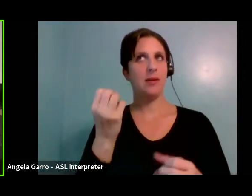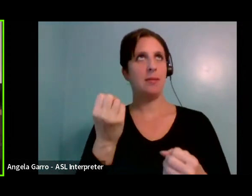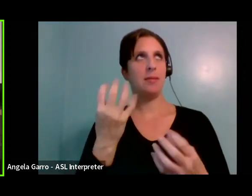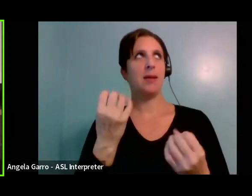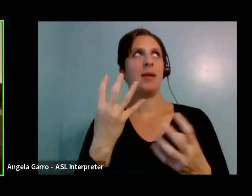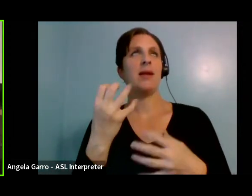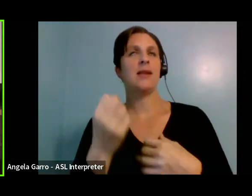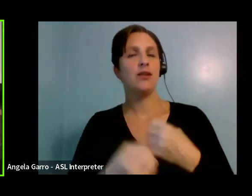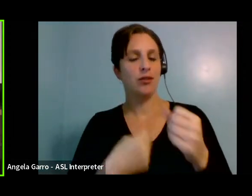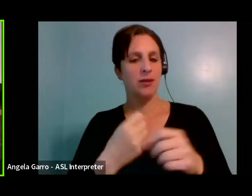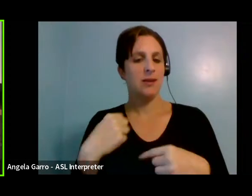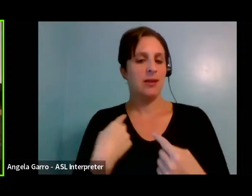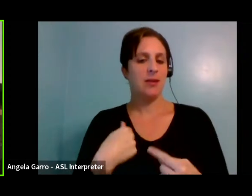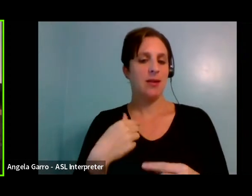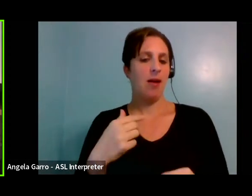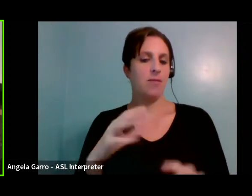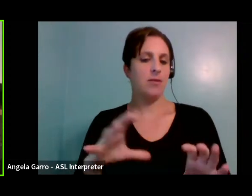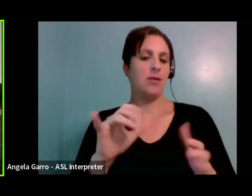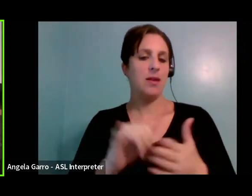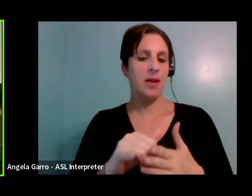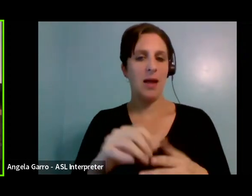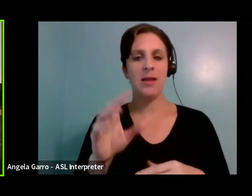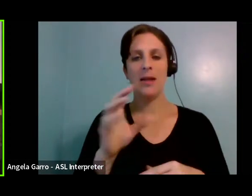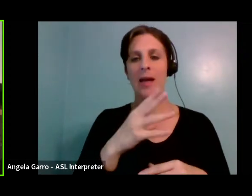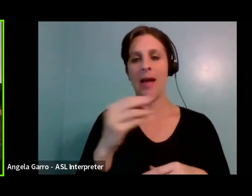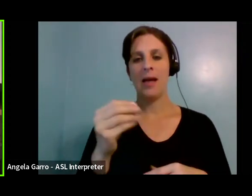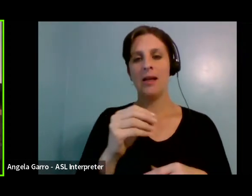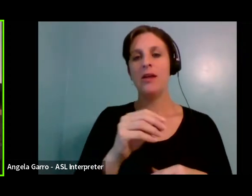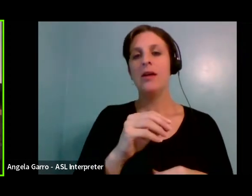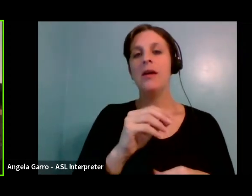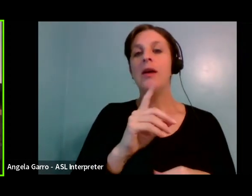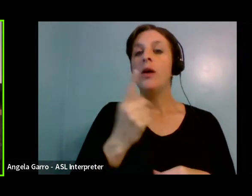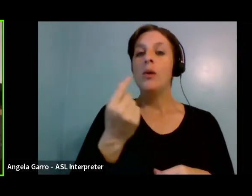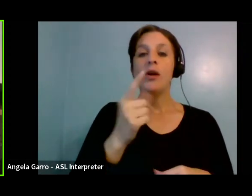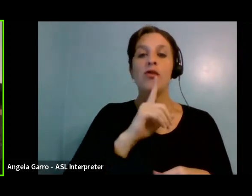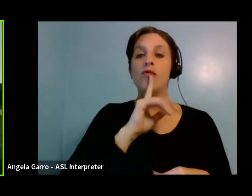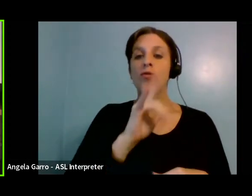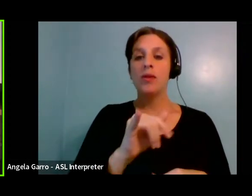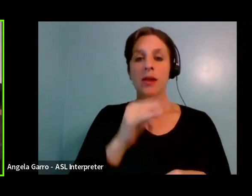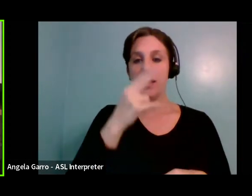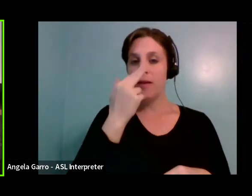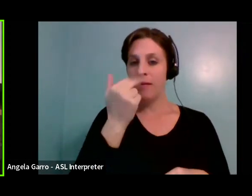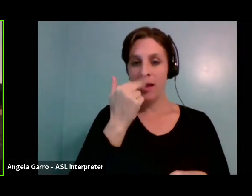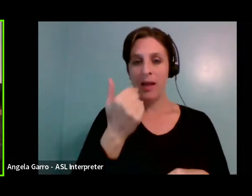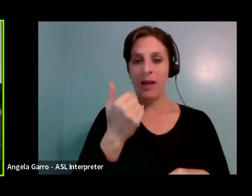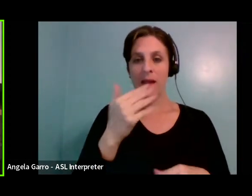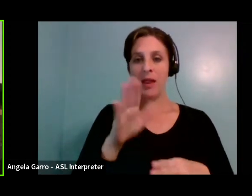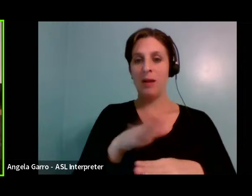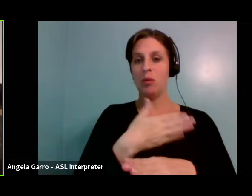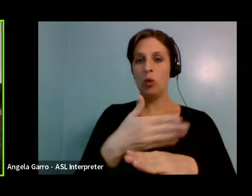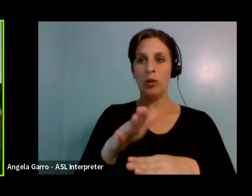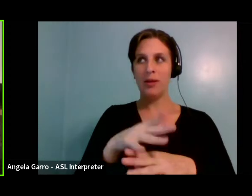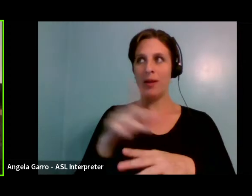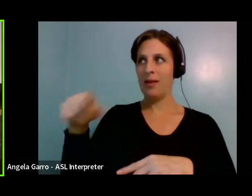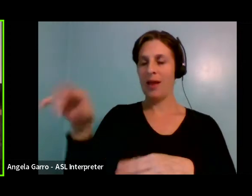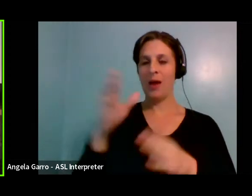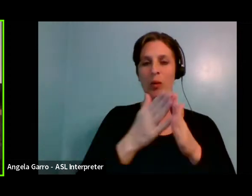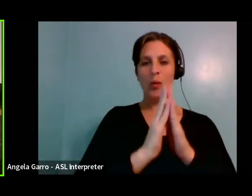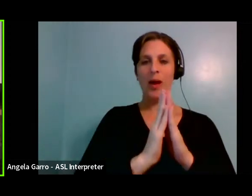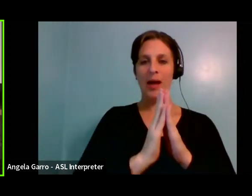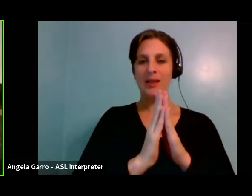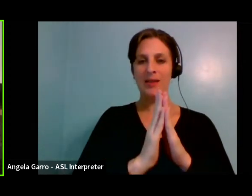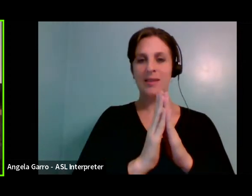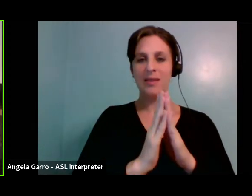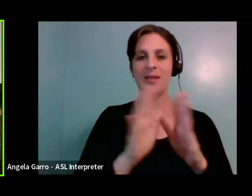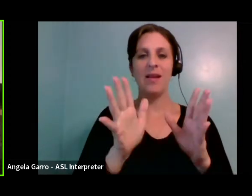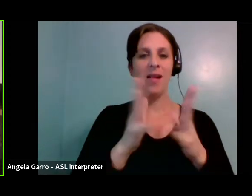done that. And what was really funny was the music that was requested. So it was a